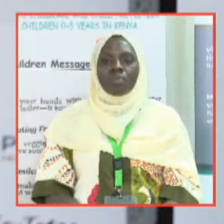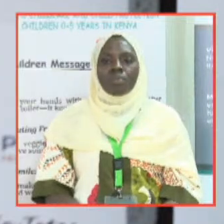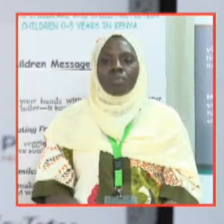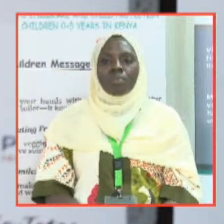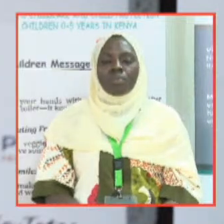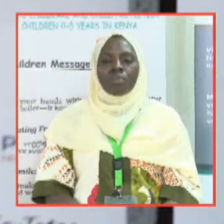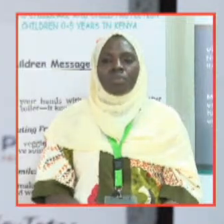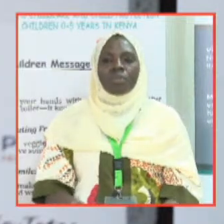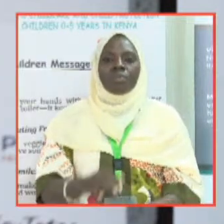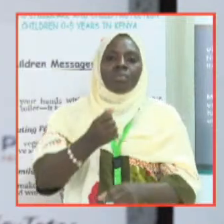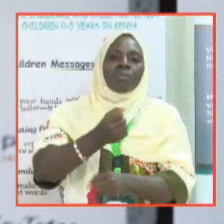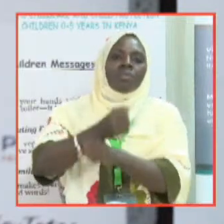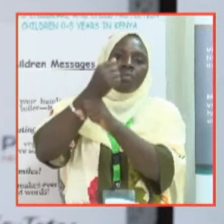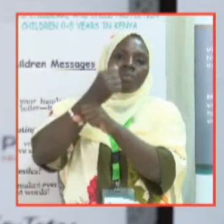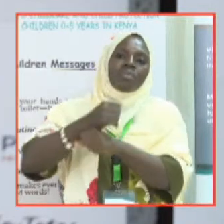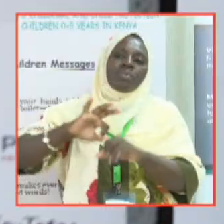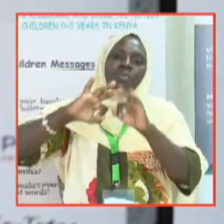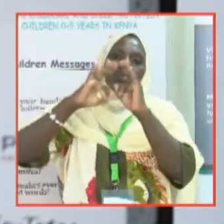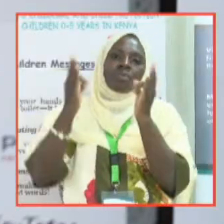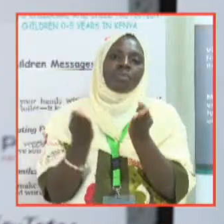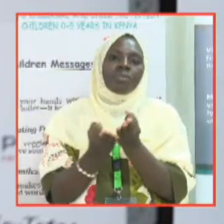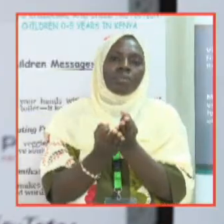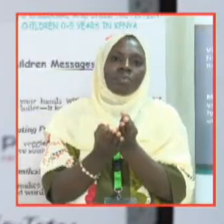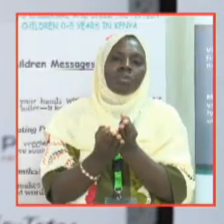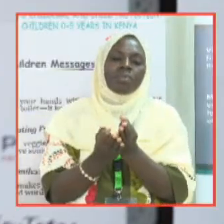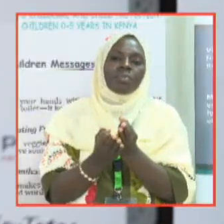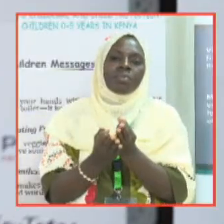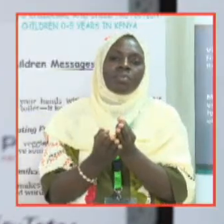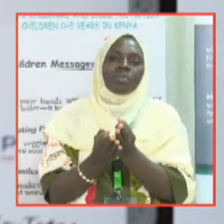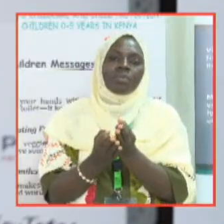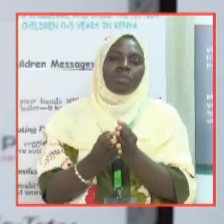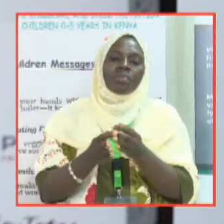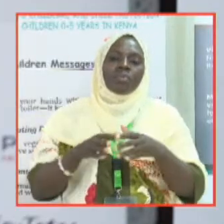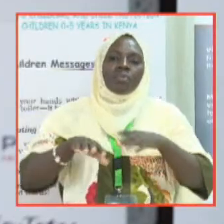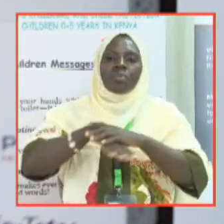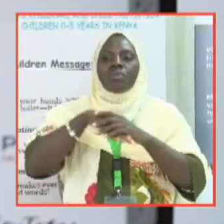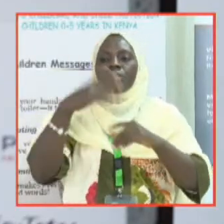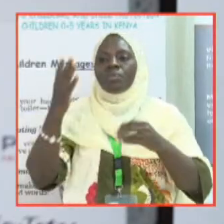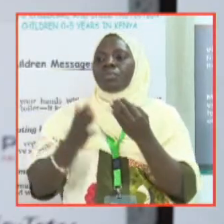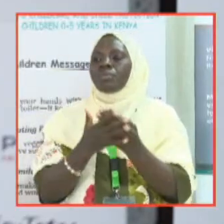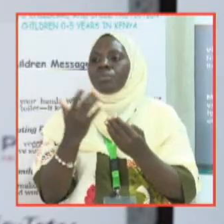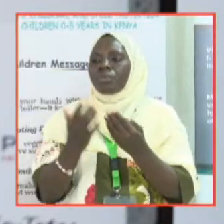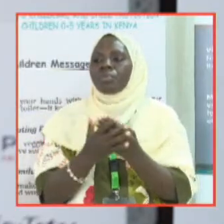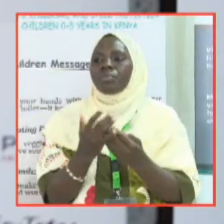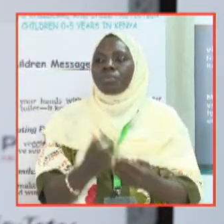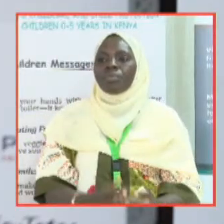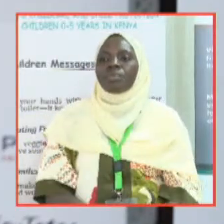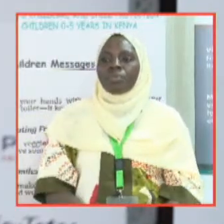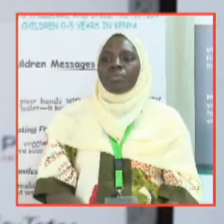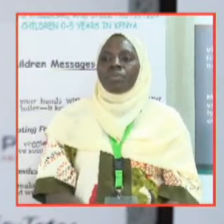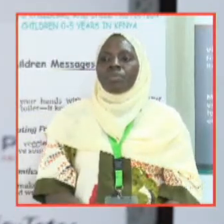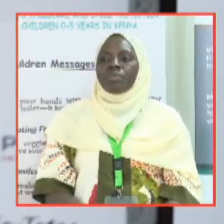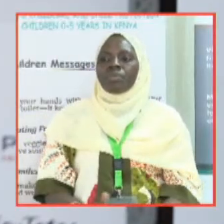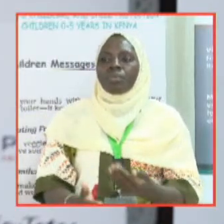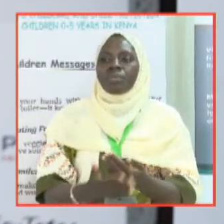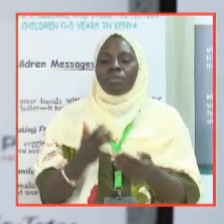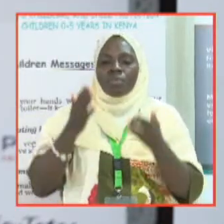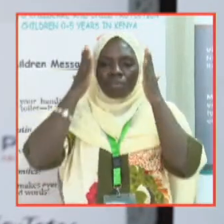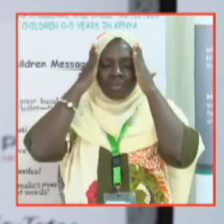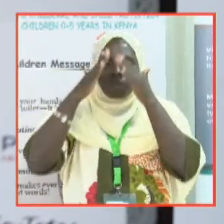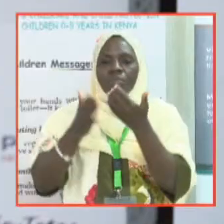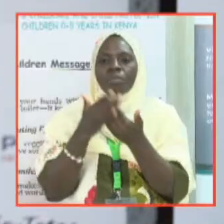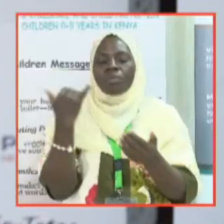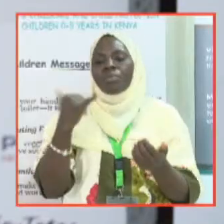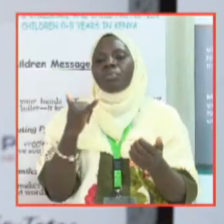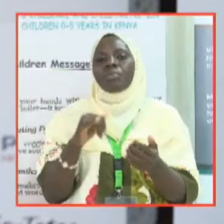then supporting family to foster care over institutional care is largely absent in terms